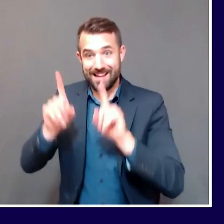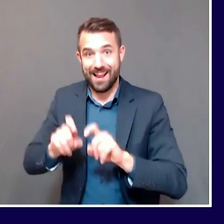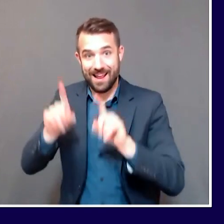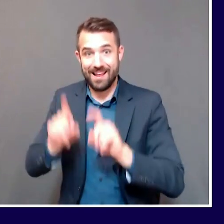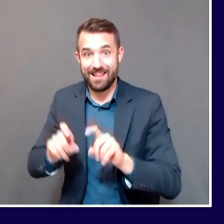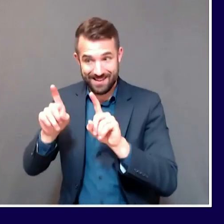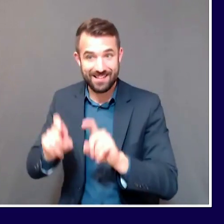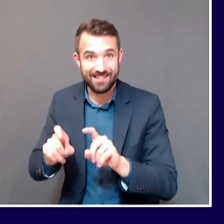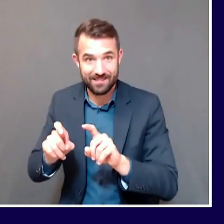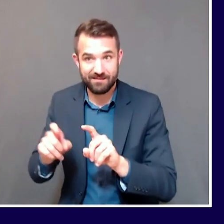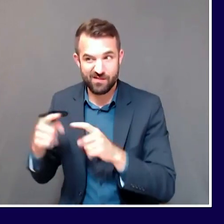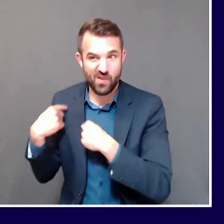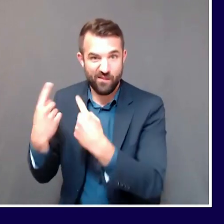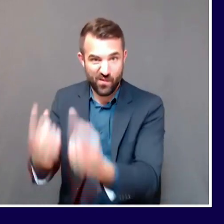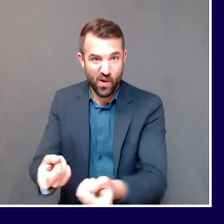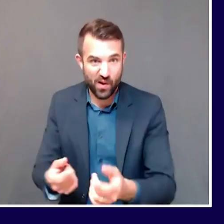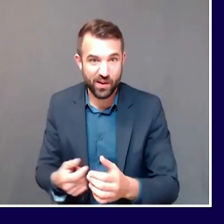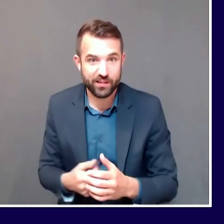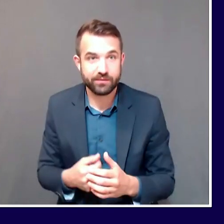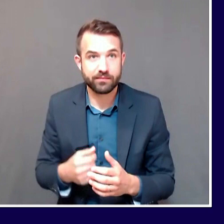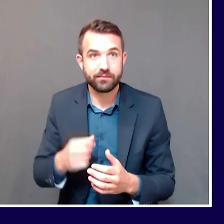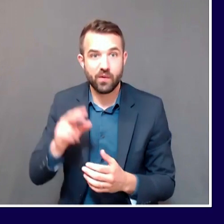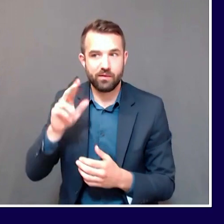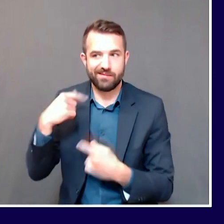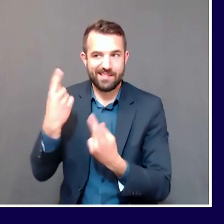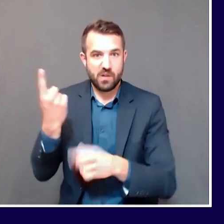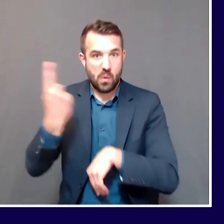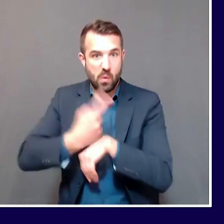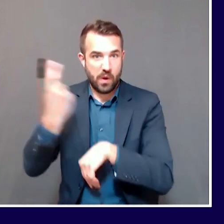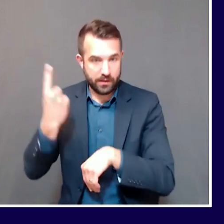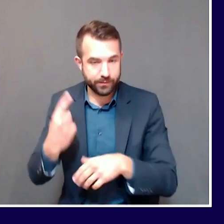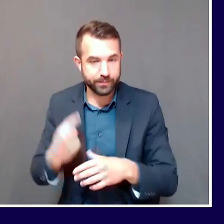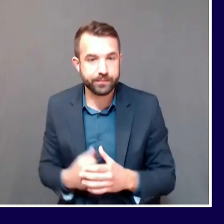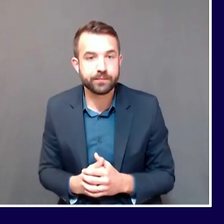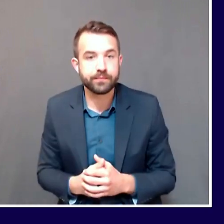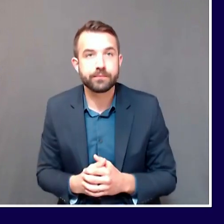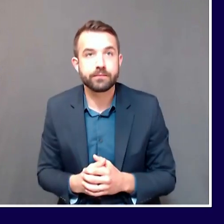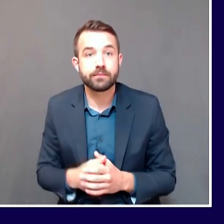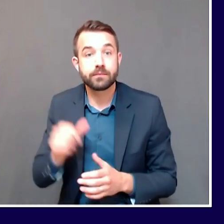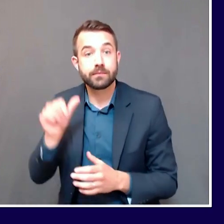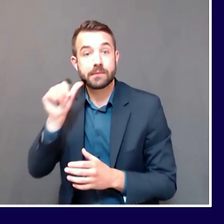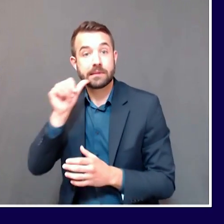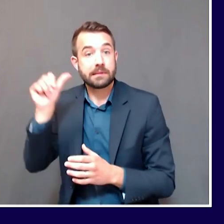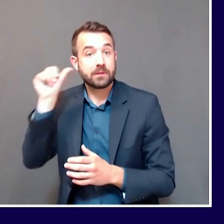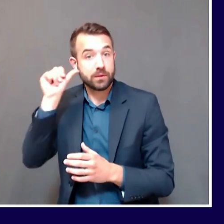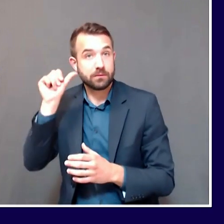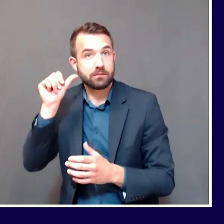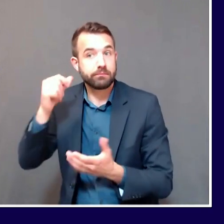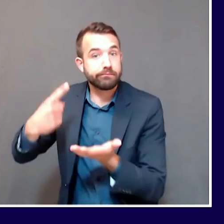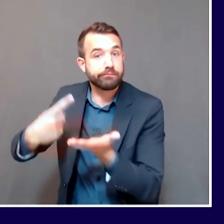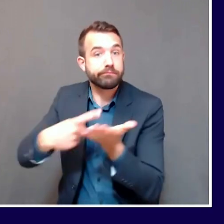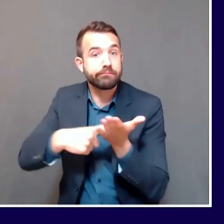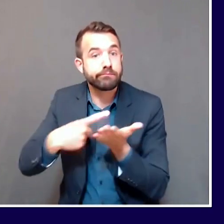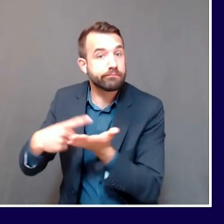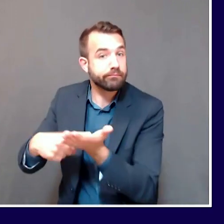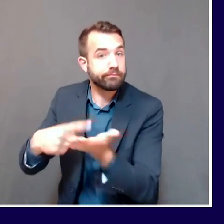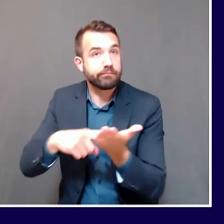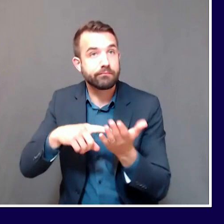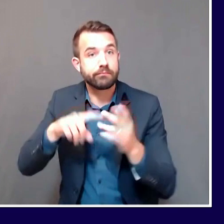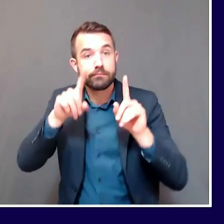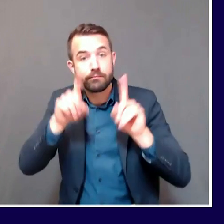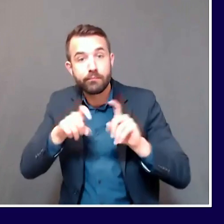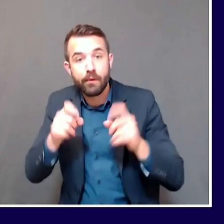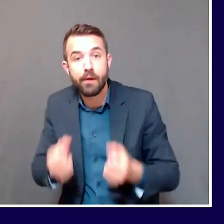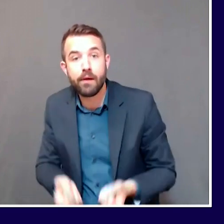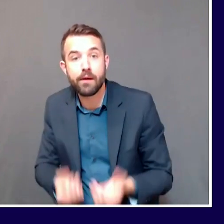in the past 24 hours. Since yesterday, when we discussed testing and positivity rates, I wanted to